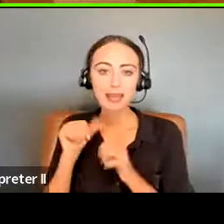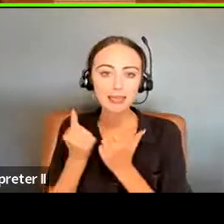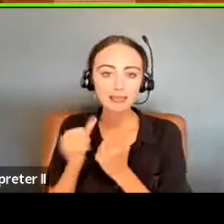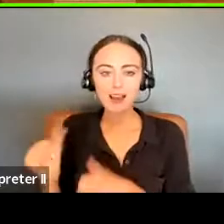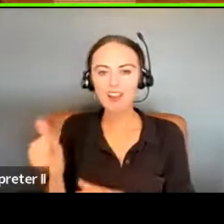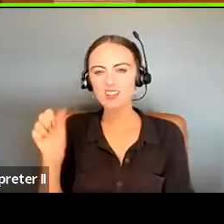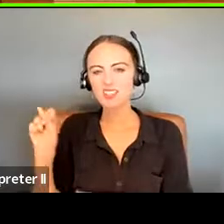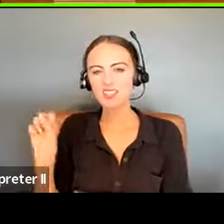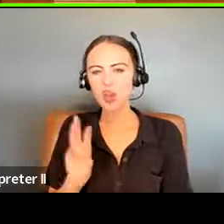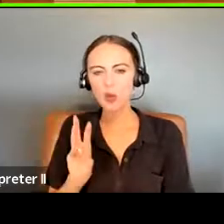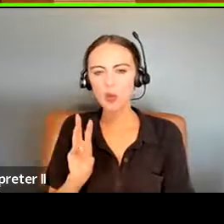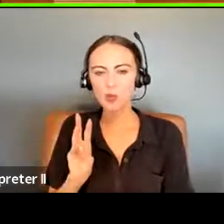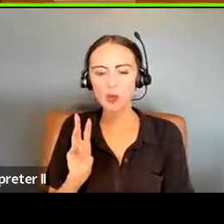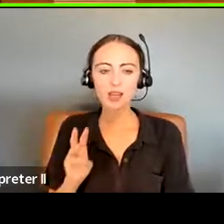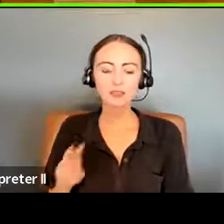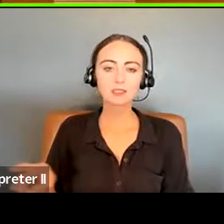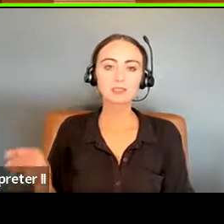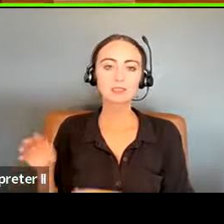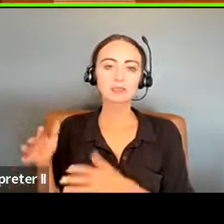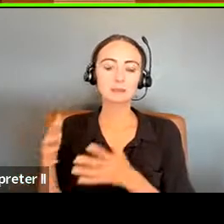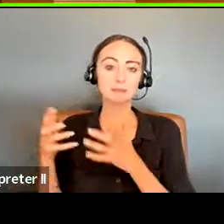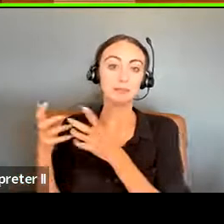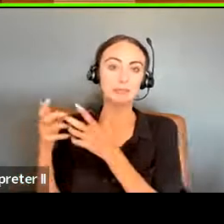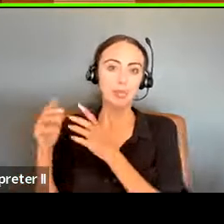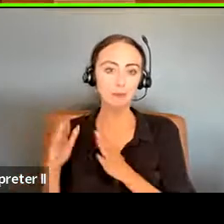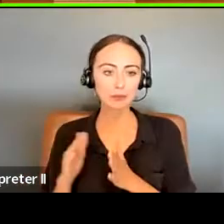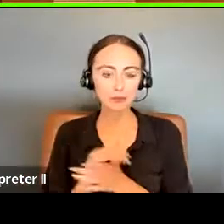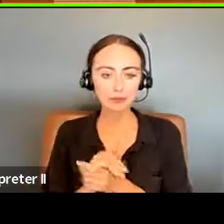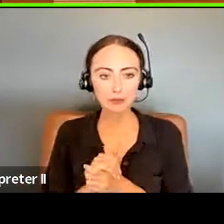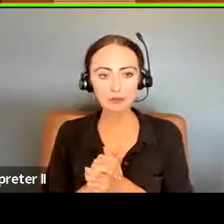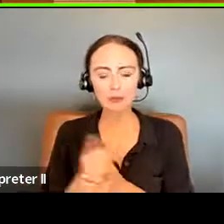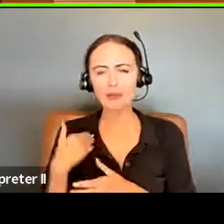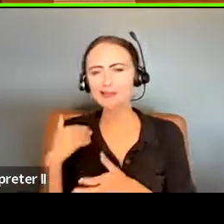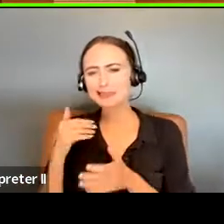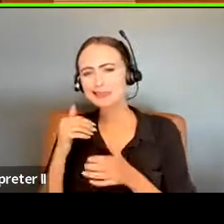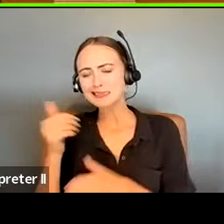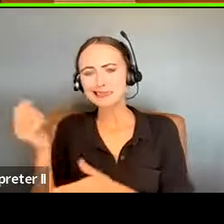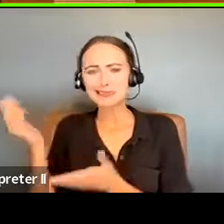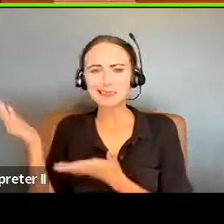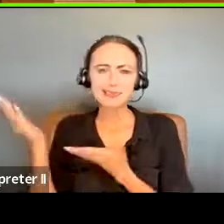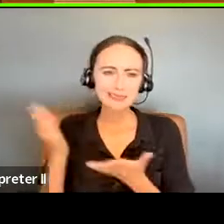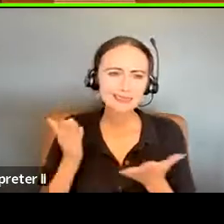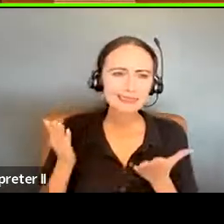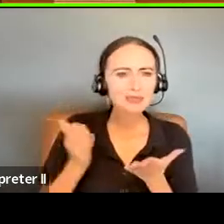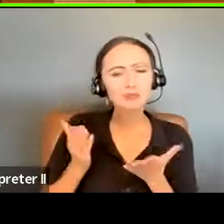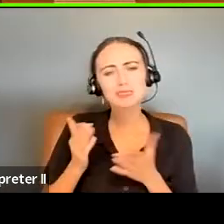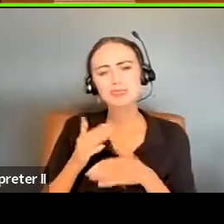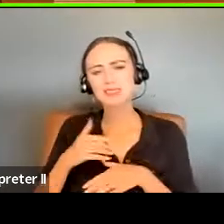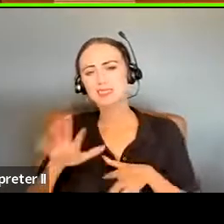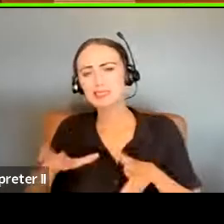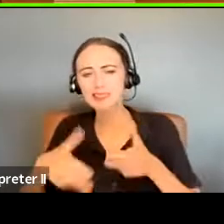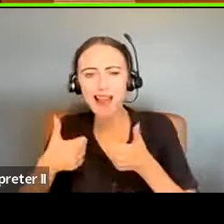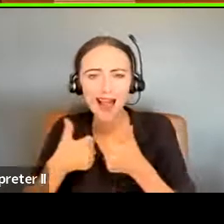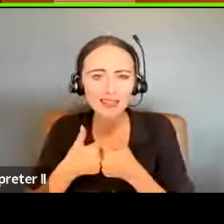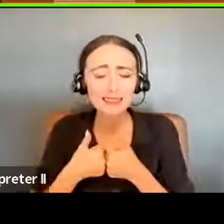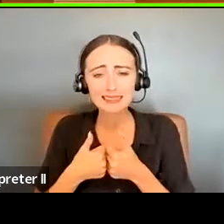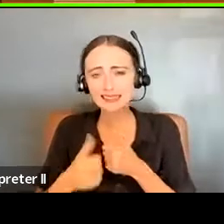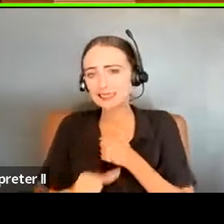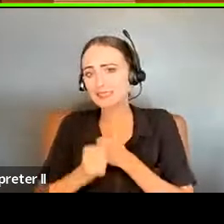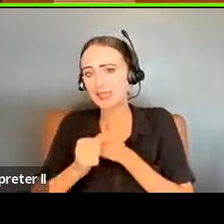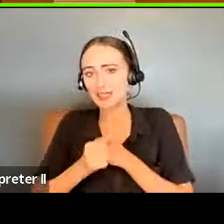Southwest DC neighborhood stakeholders as we were trying to work through some transportation challenges, some choked roadways, and some dangerous conditions in the